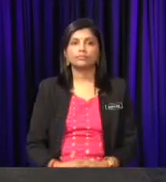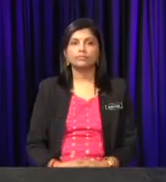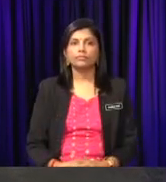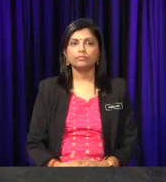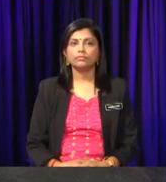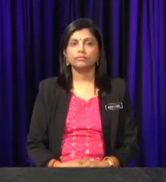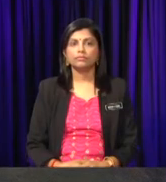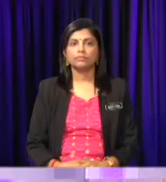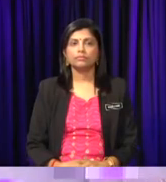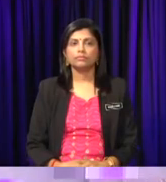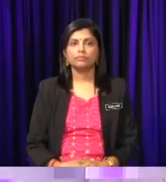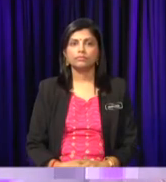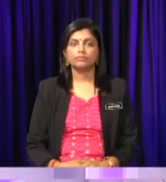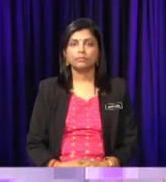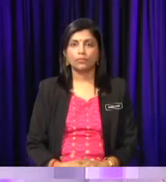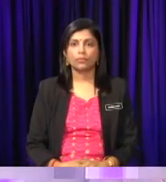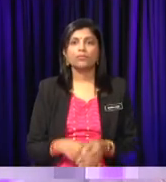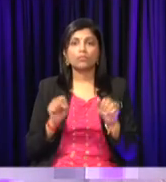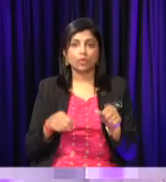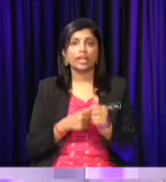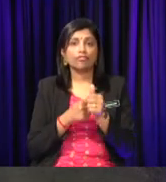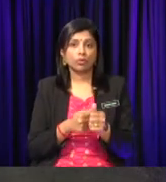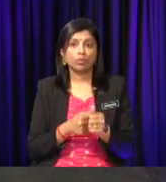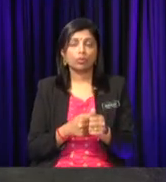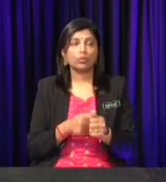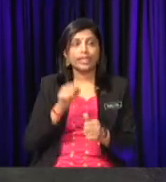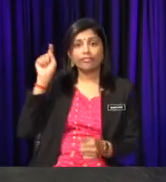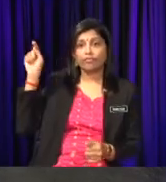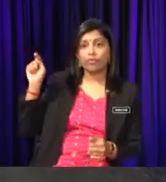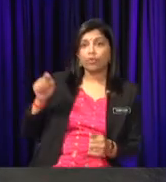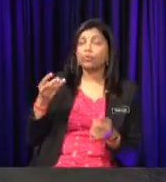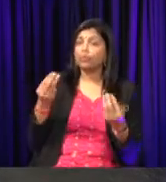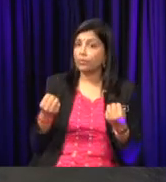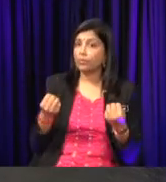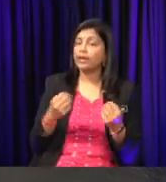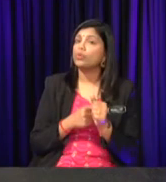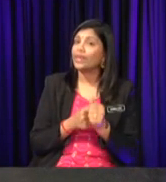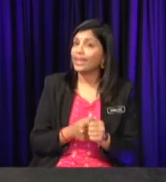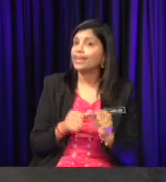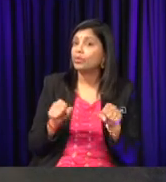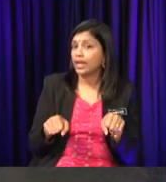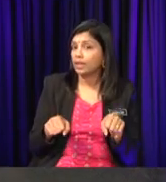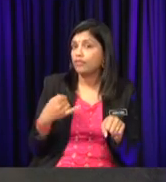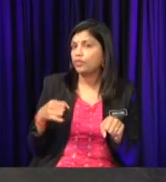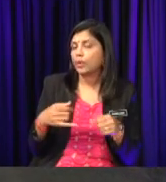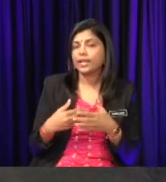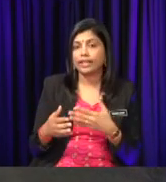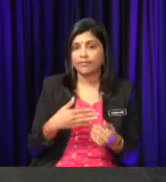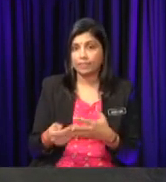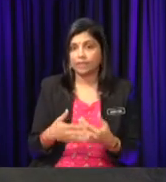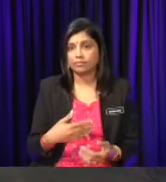cover all four. Yeah, we don't. You don't need to. Yeah. Okay. All right, that's 20 seconds up for you. Are you ready,